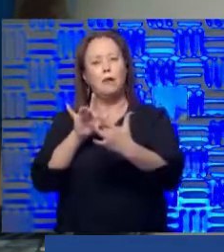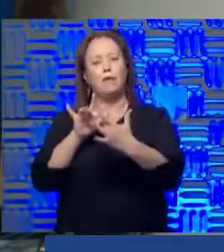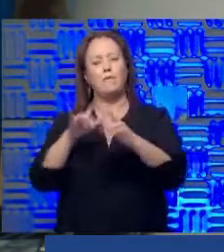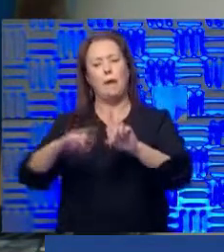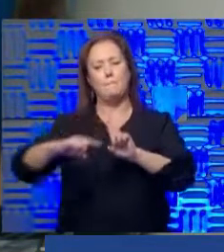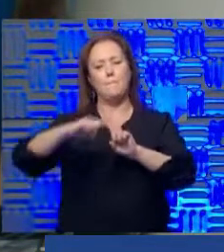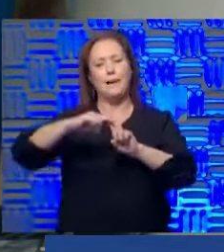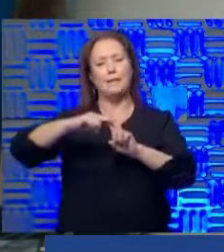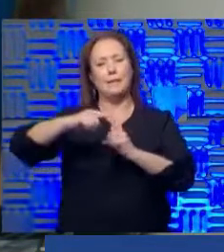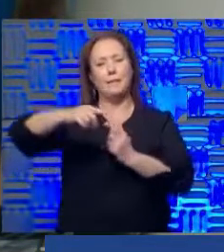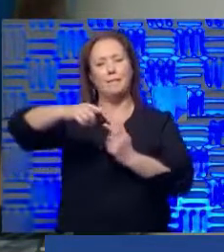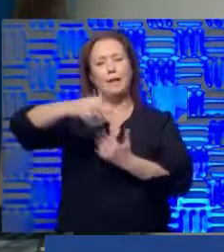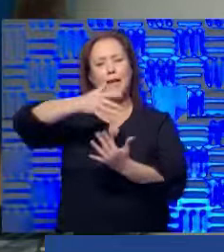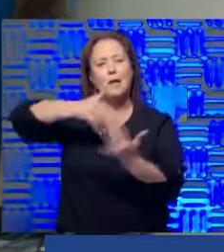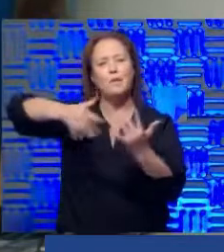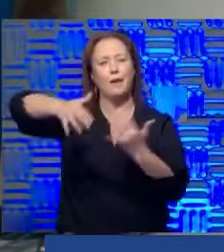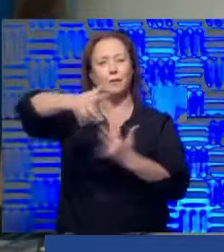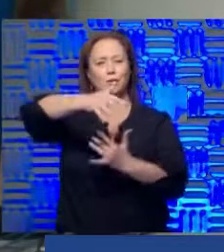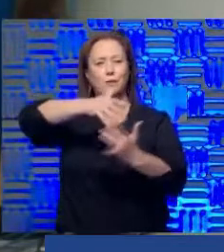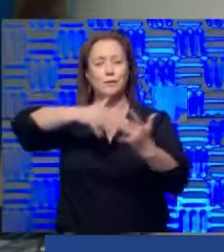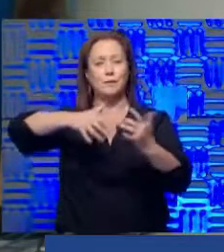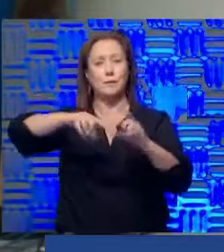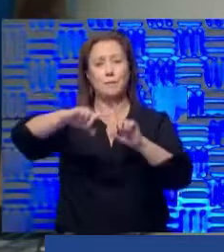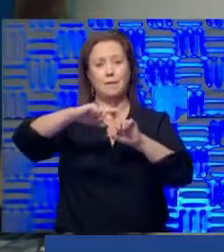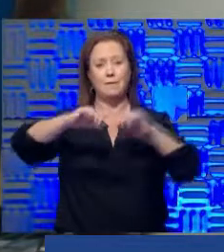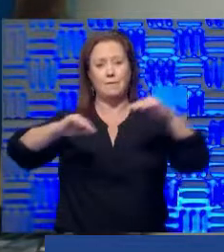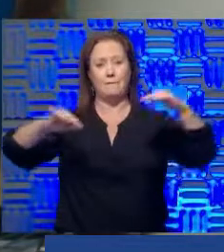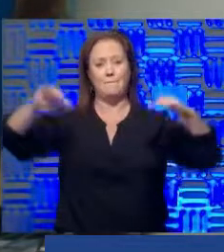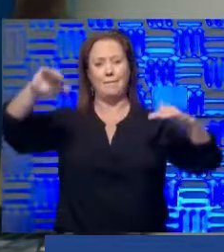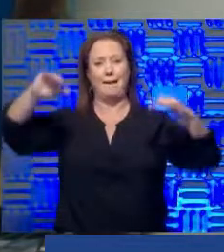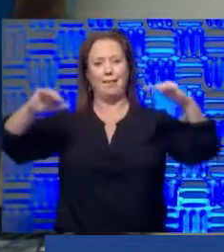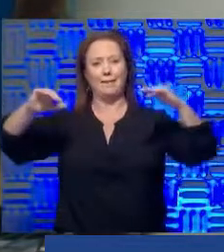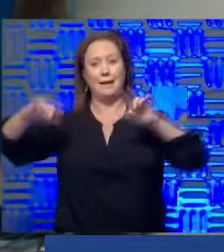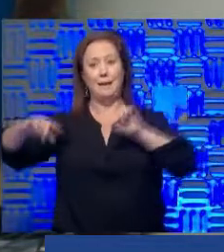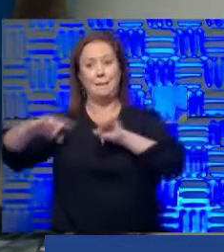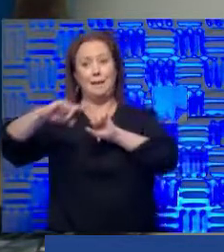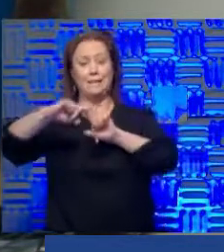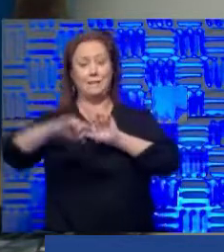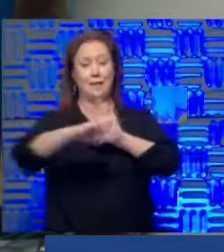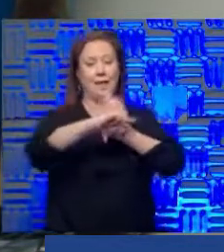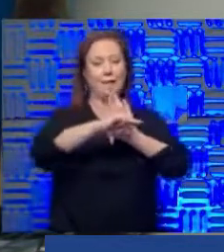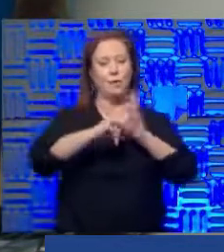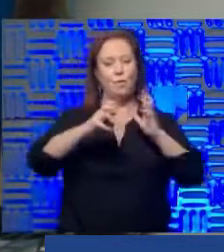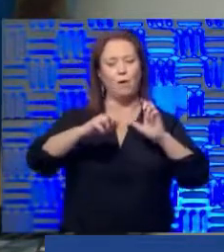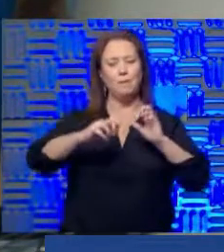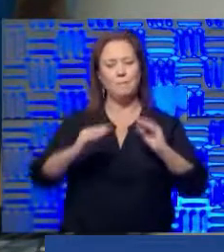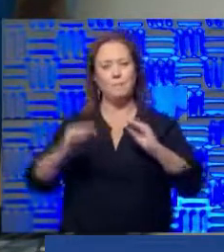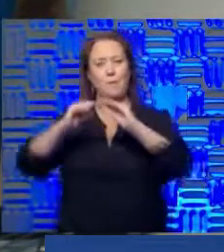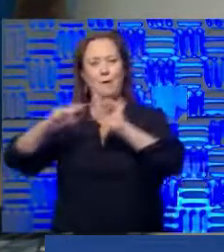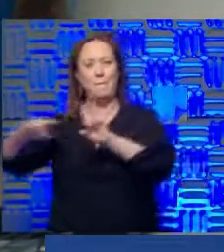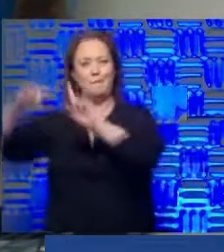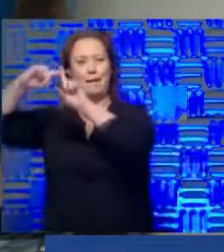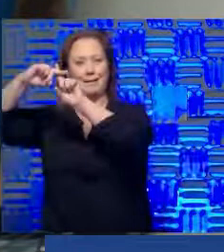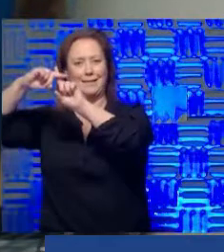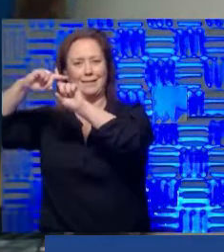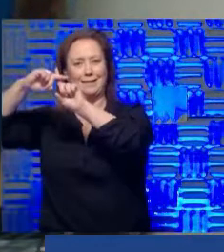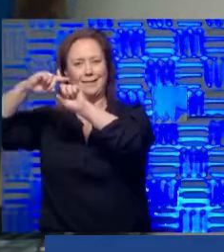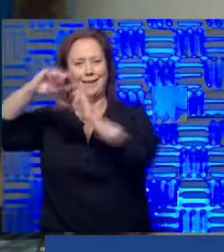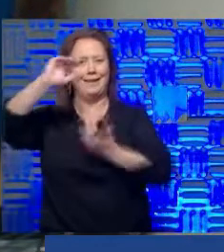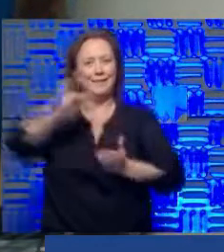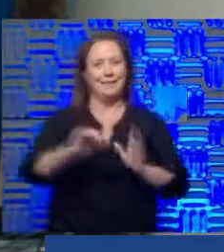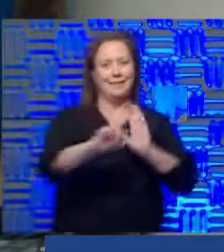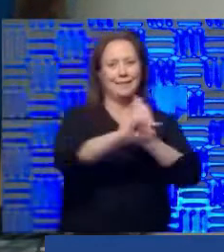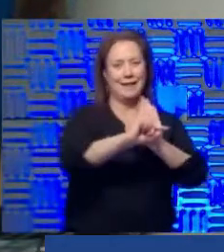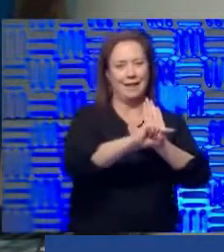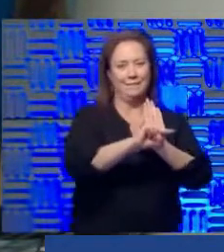positive interactions, again, to kind of balance the ratio more towards positivity. And then the other interesting thing